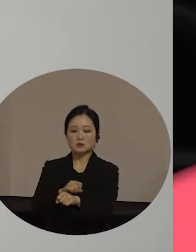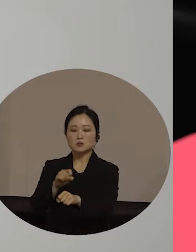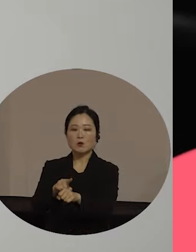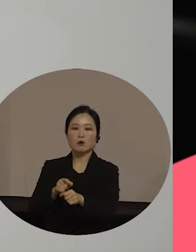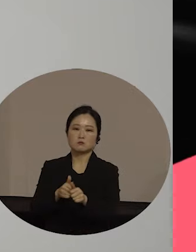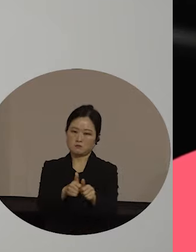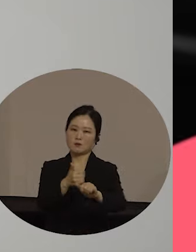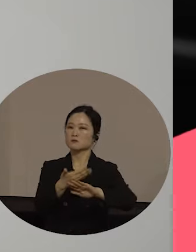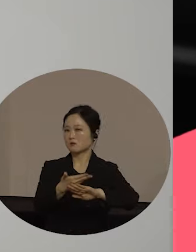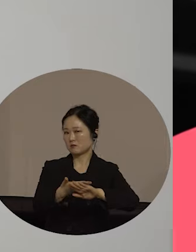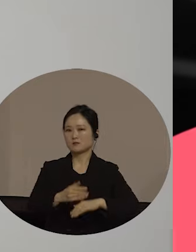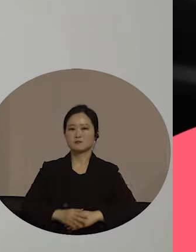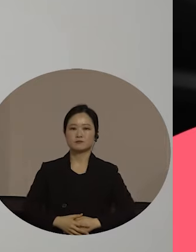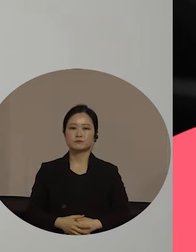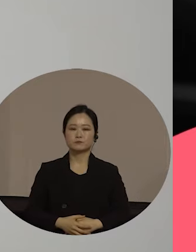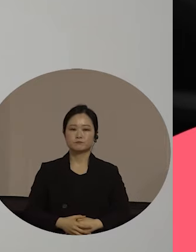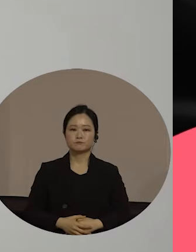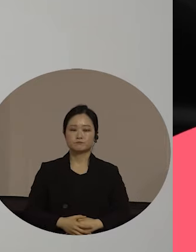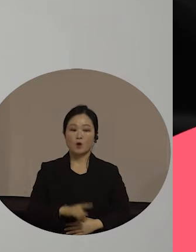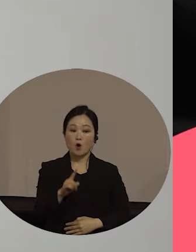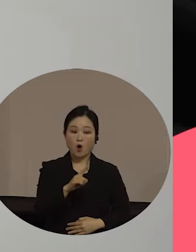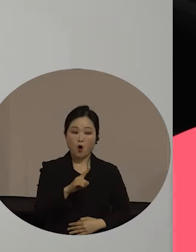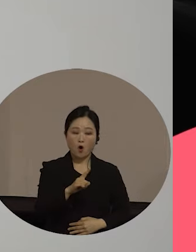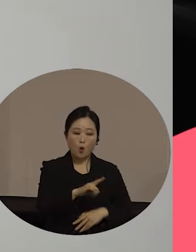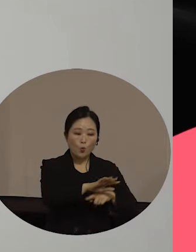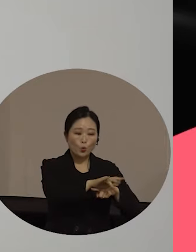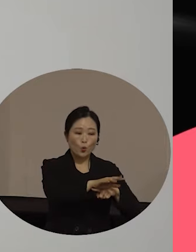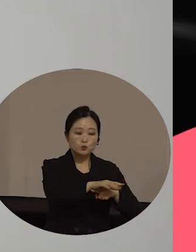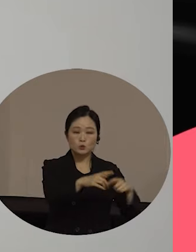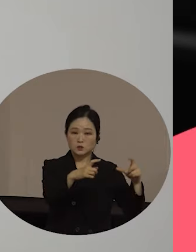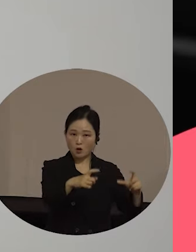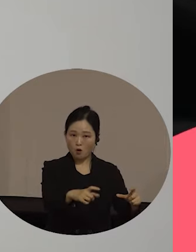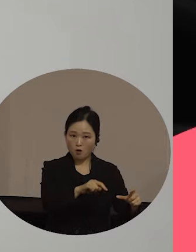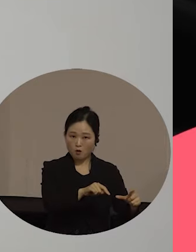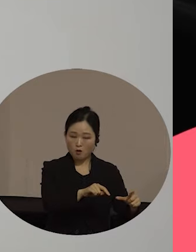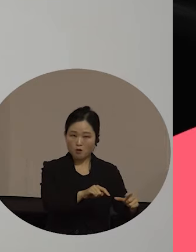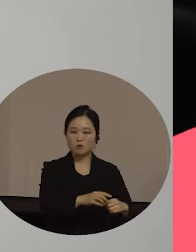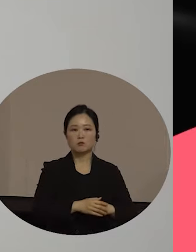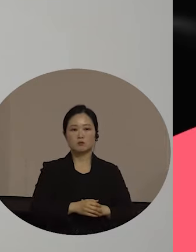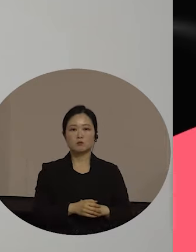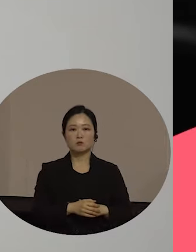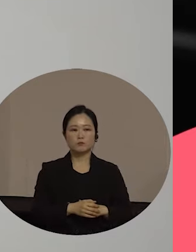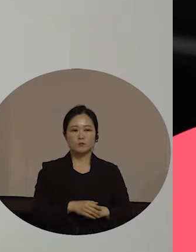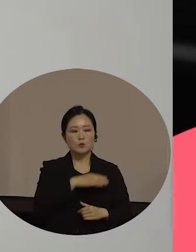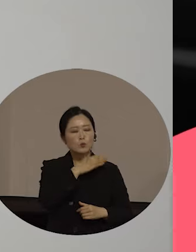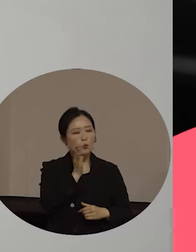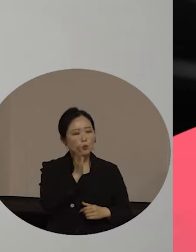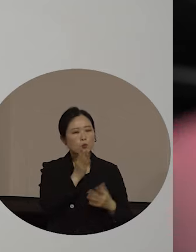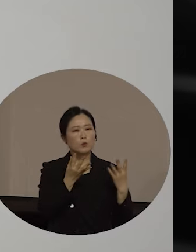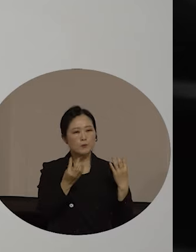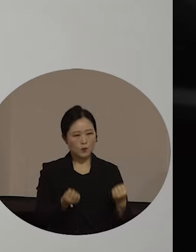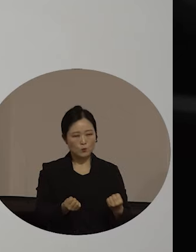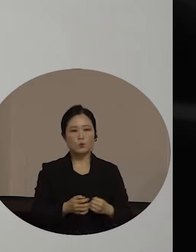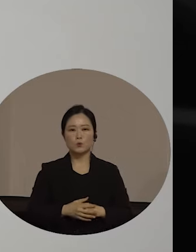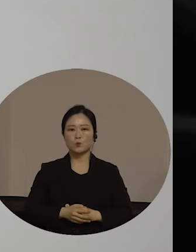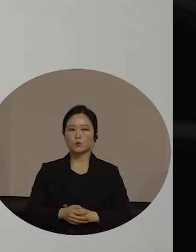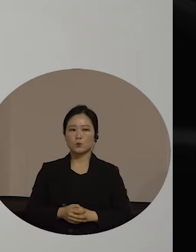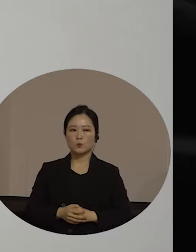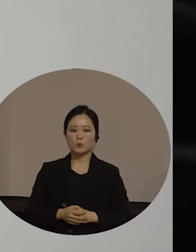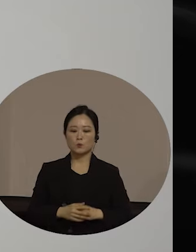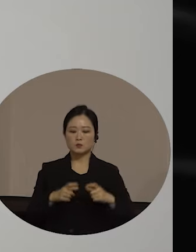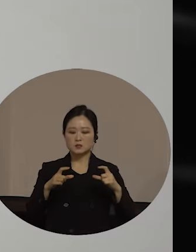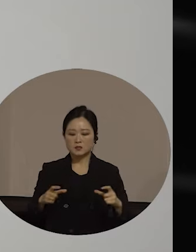are these rural areas. So it depends on the region what kind of offers they are having. There is a lot of